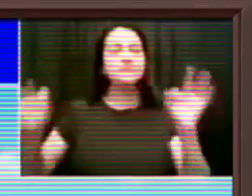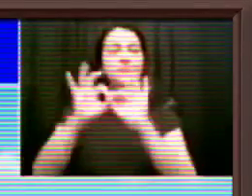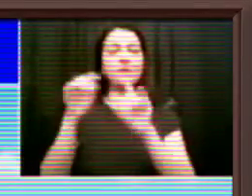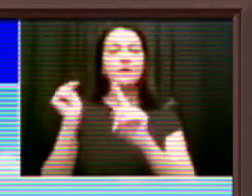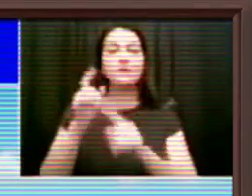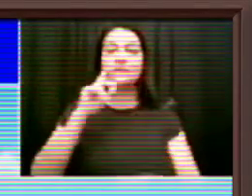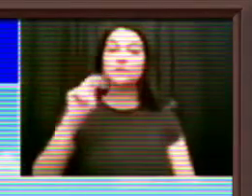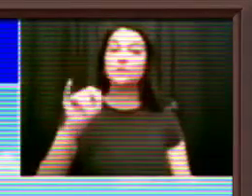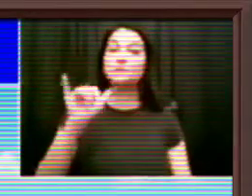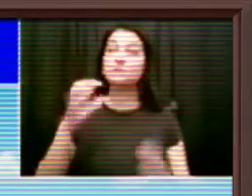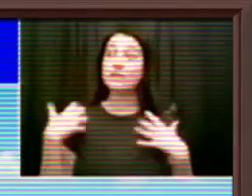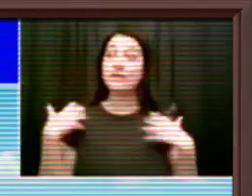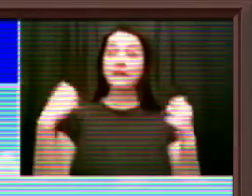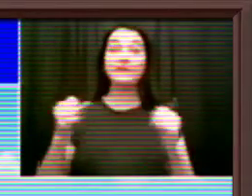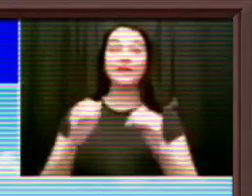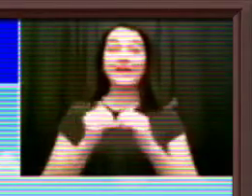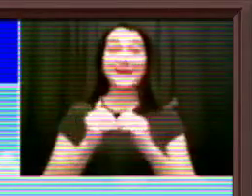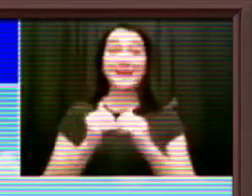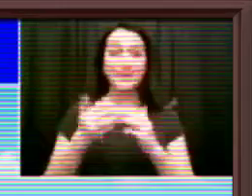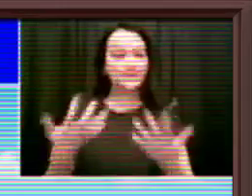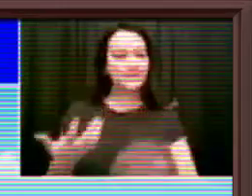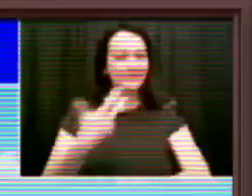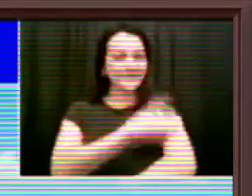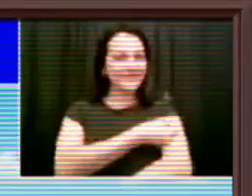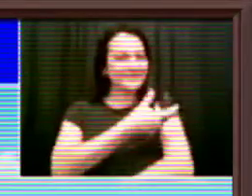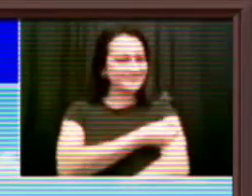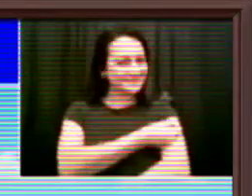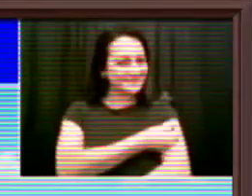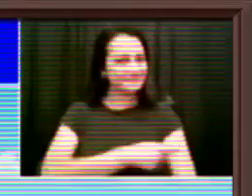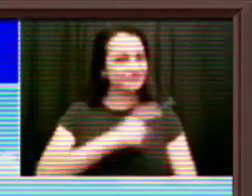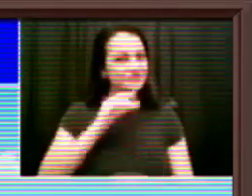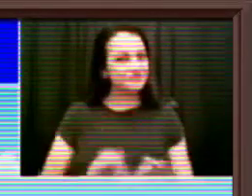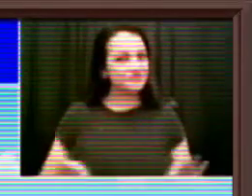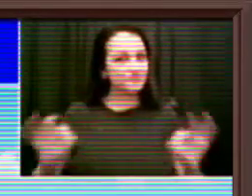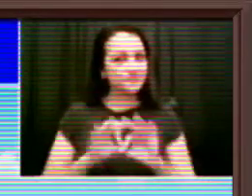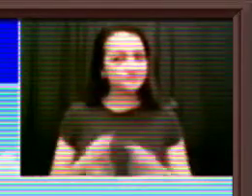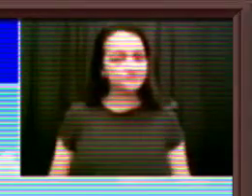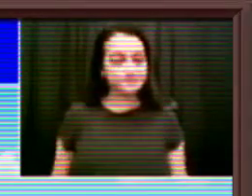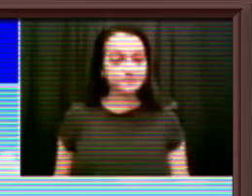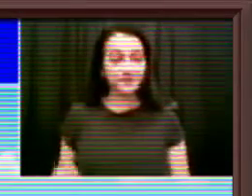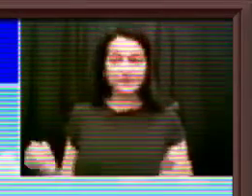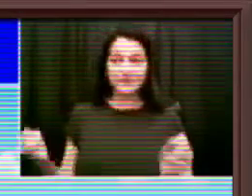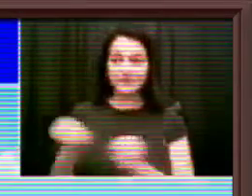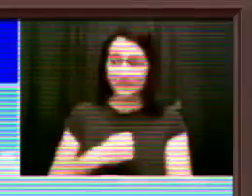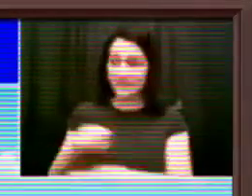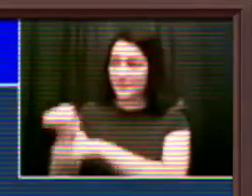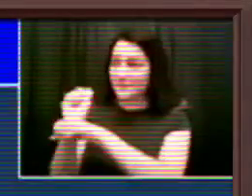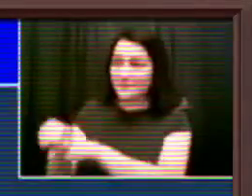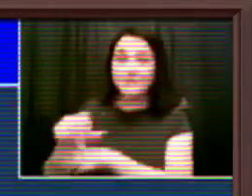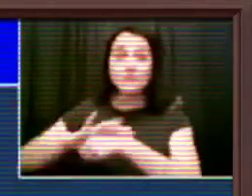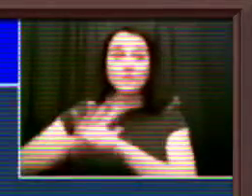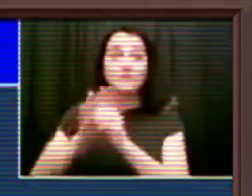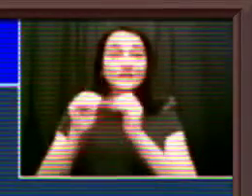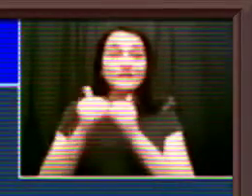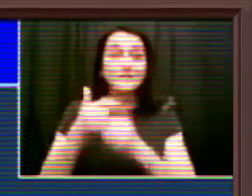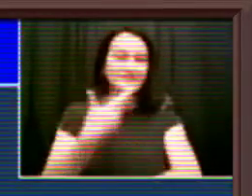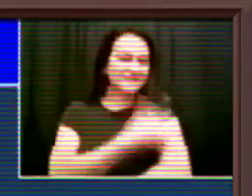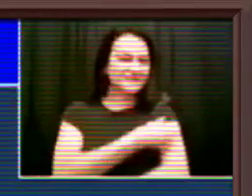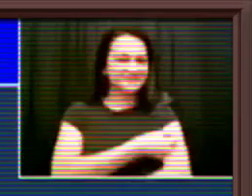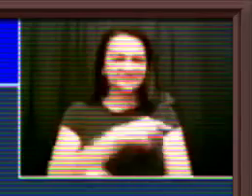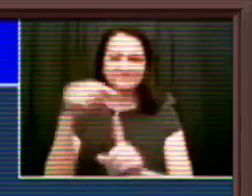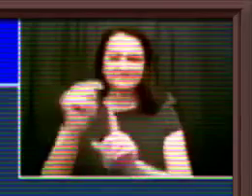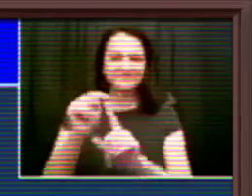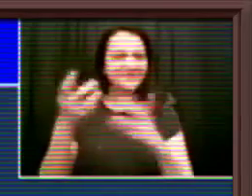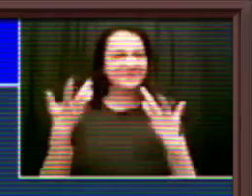But even that, you know, within that, if you're protected and the person decides that they don't want to make that decision,